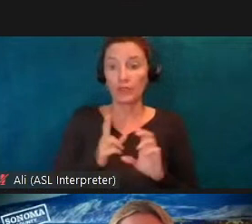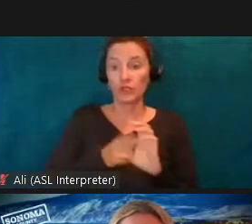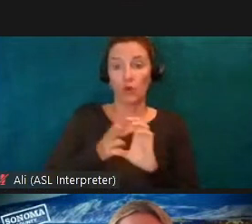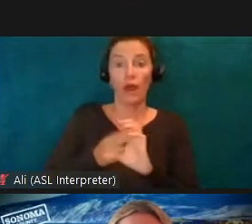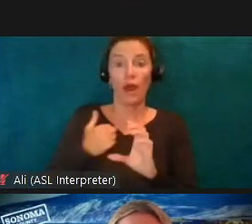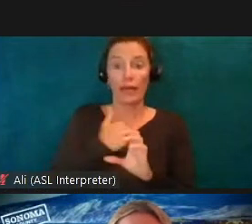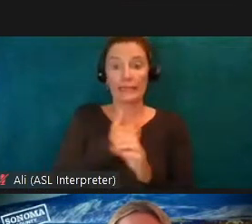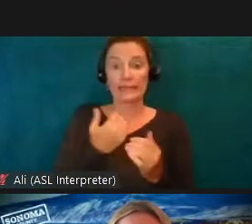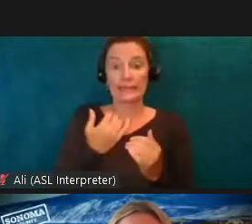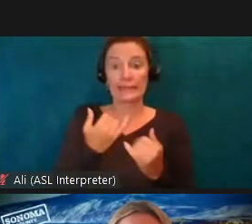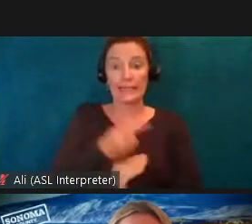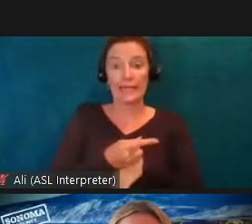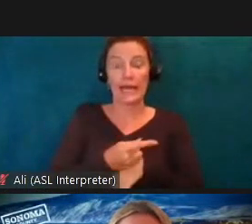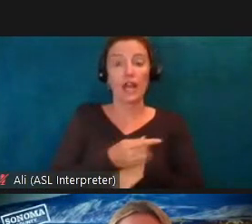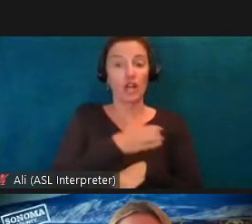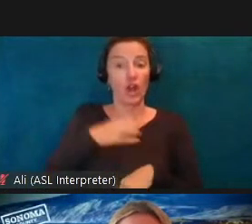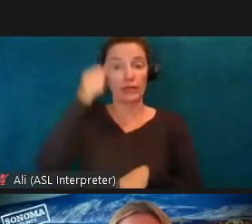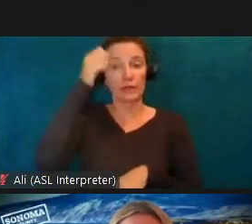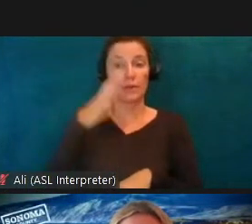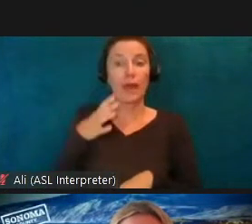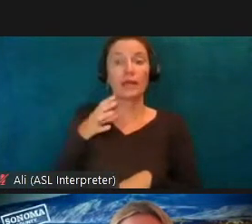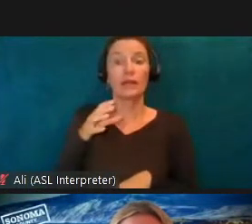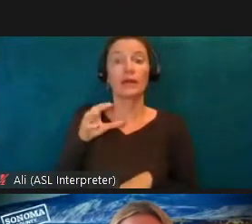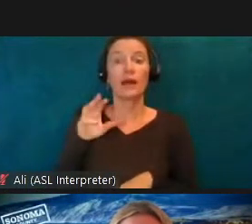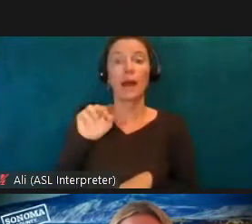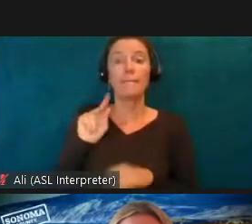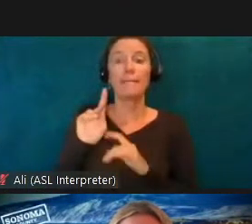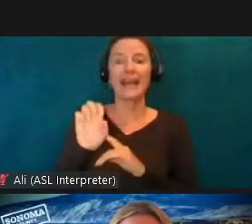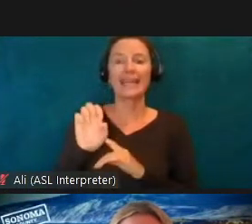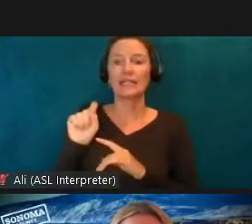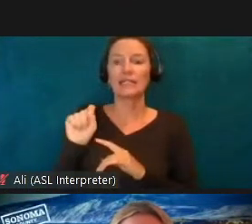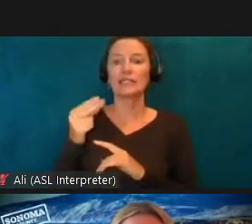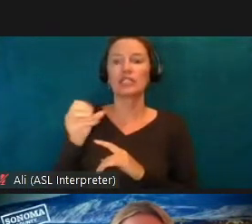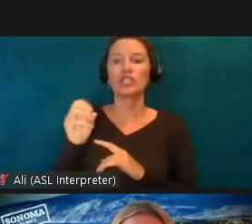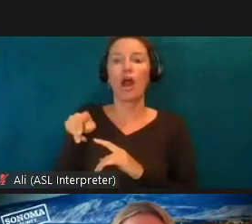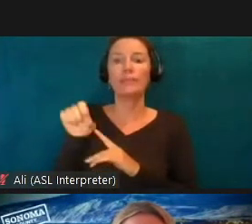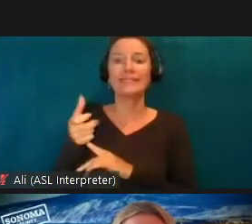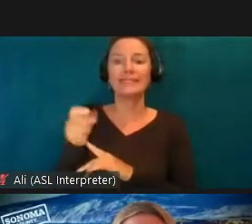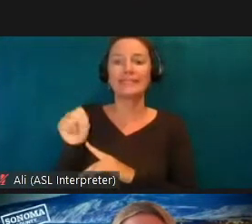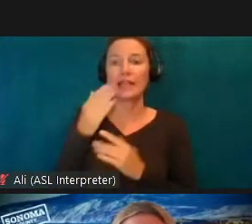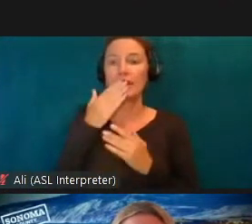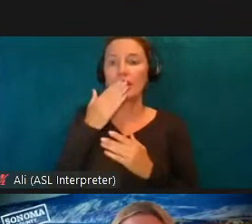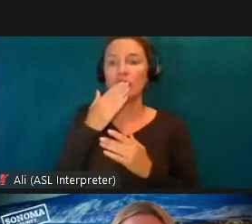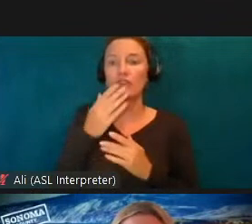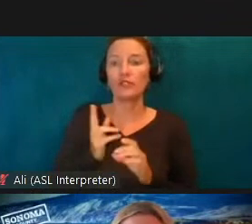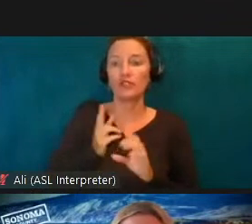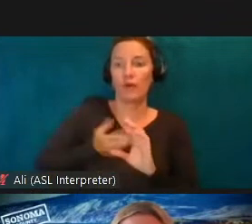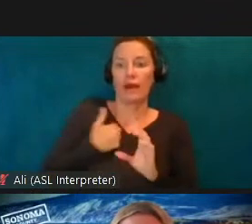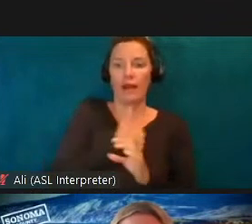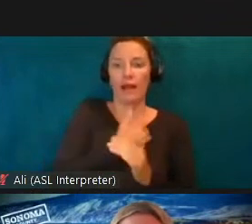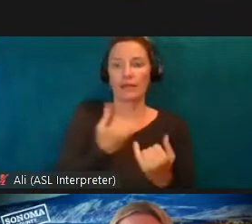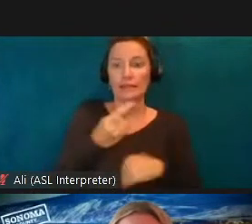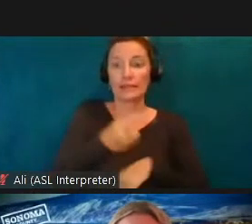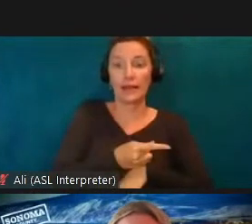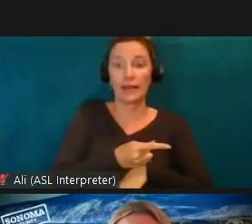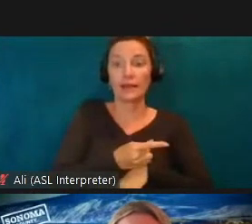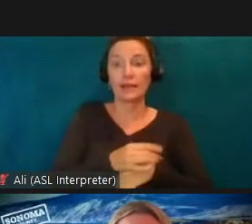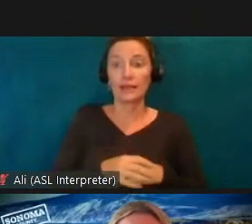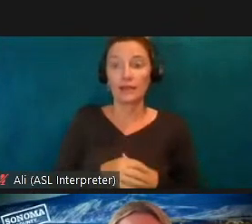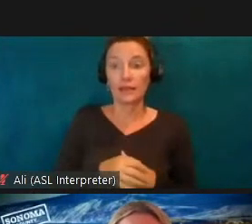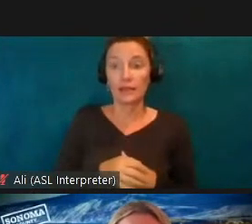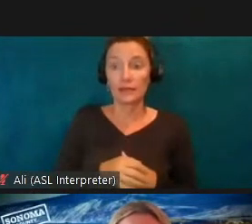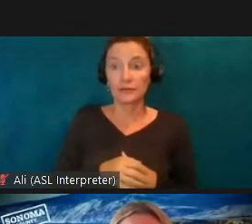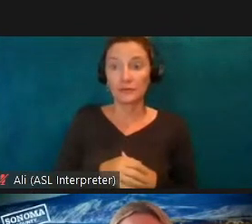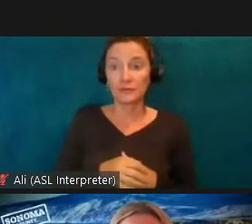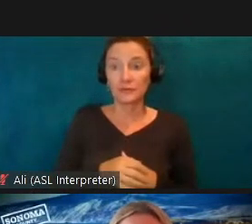So Congressman Mike Thompson, thank you very much for being here today. You have some words for